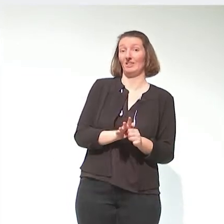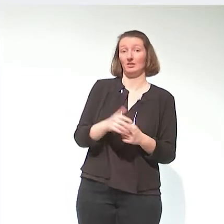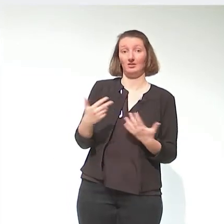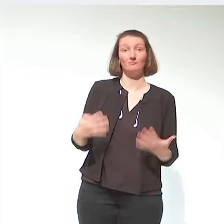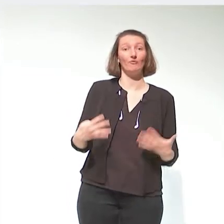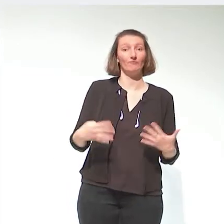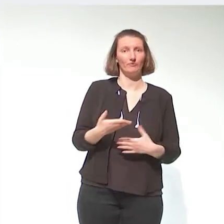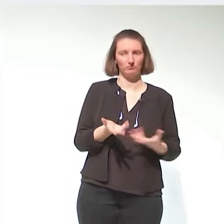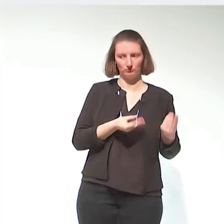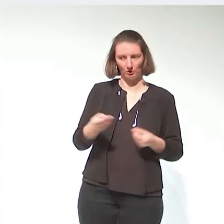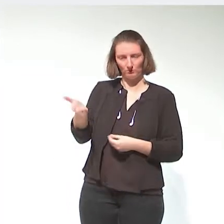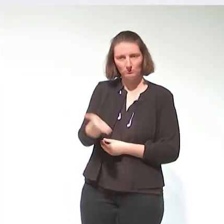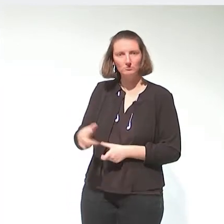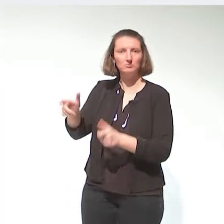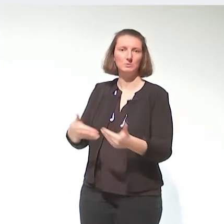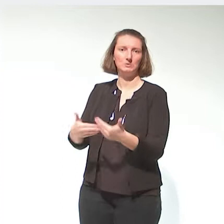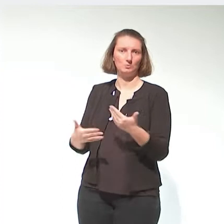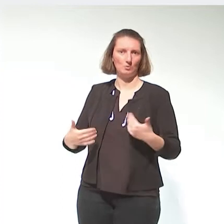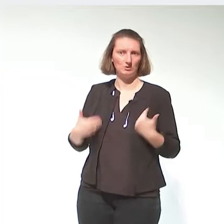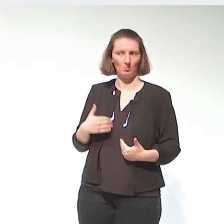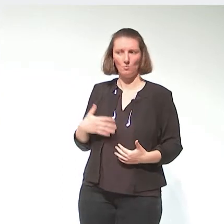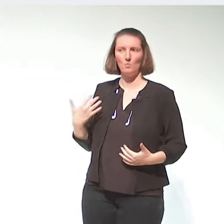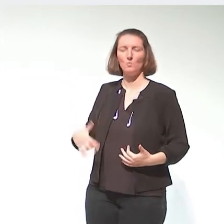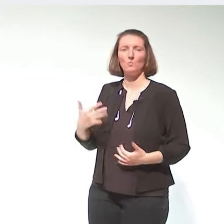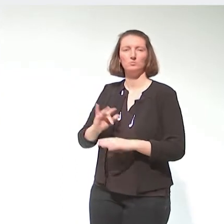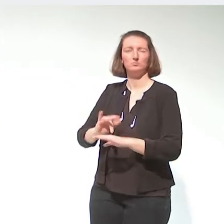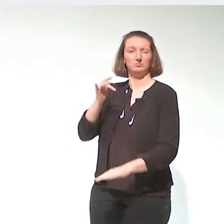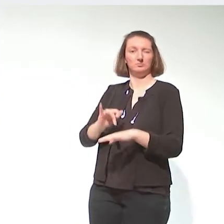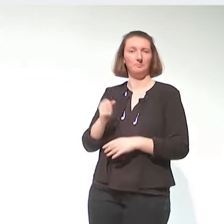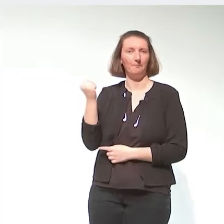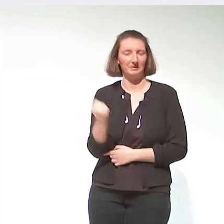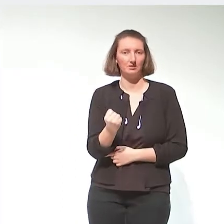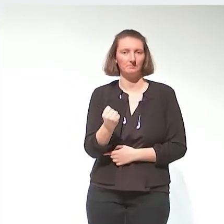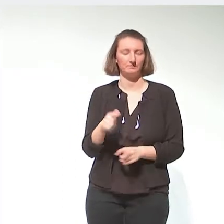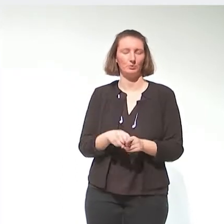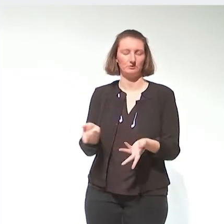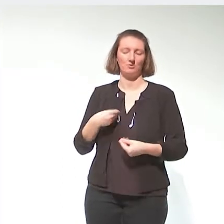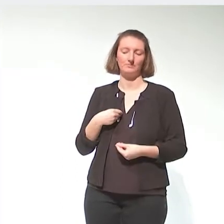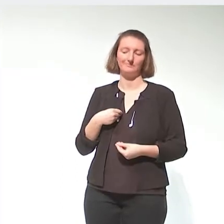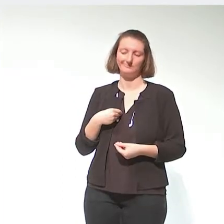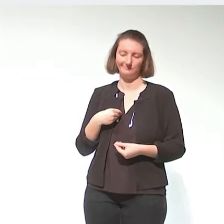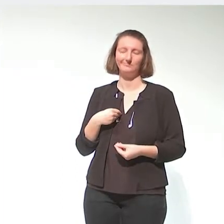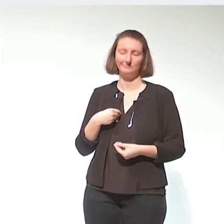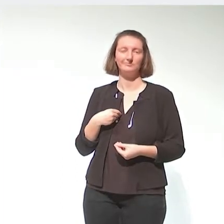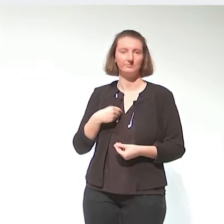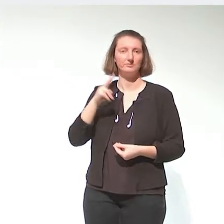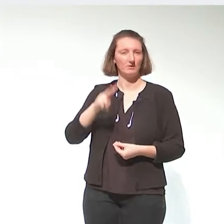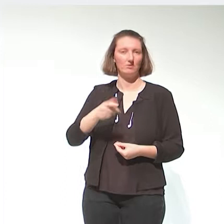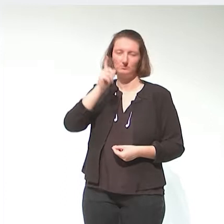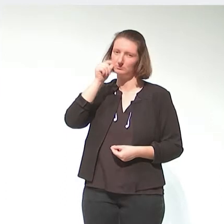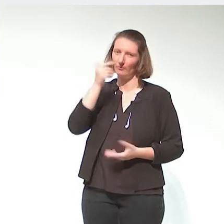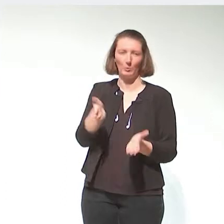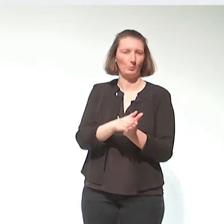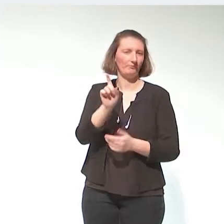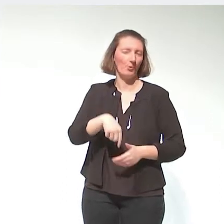The COVID-19 crisis has hit disabled individuals harder than anyone else. And this is a sole